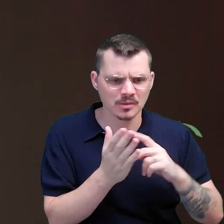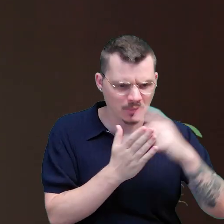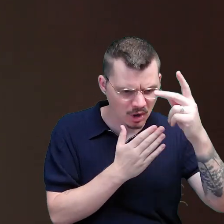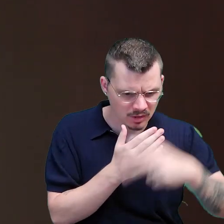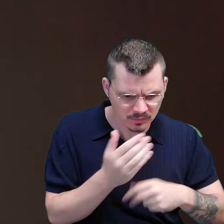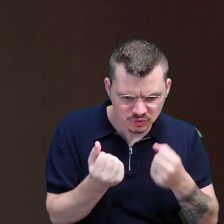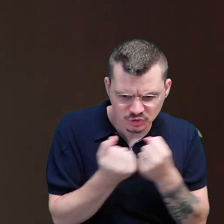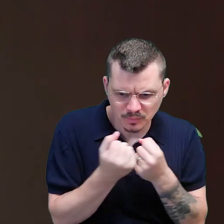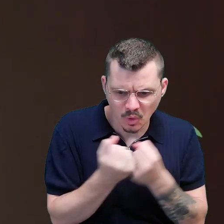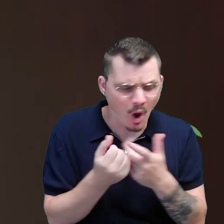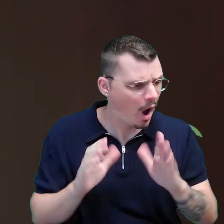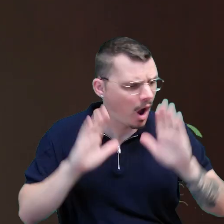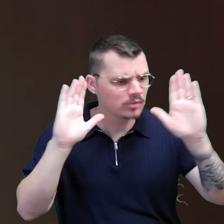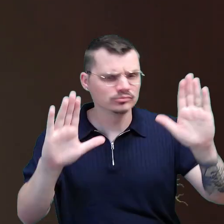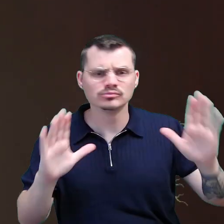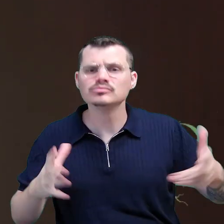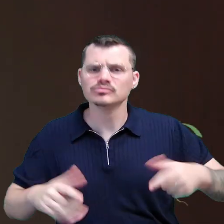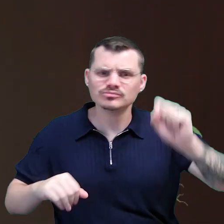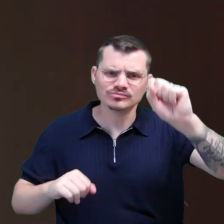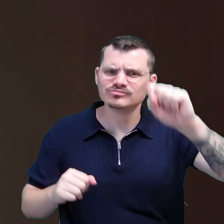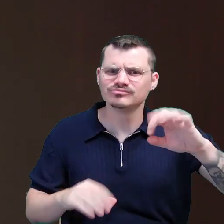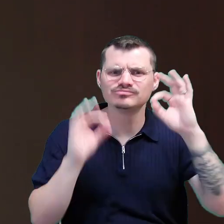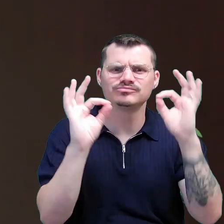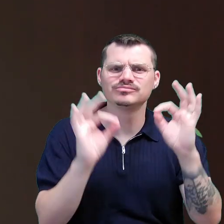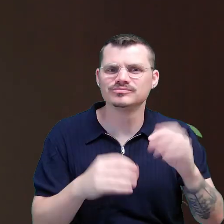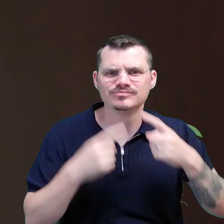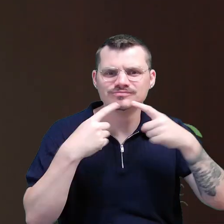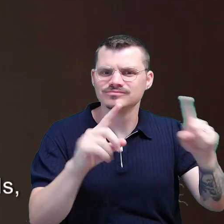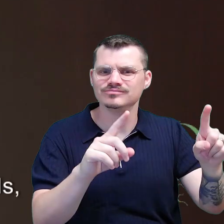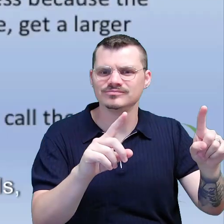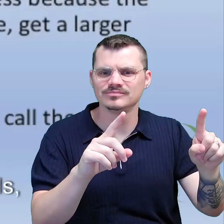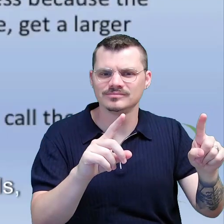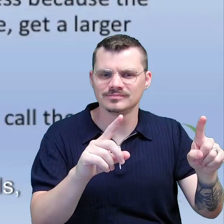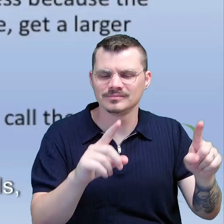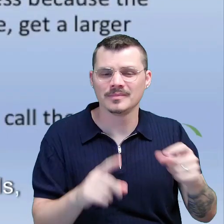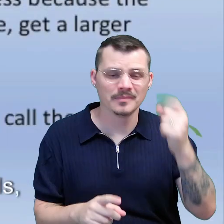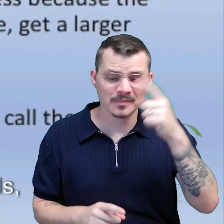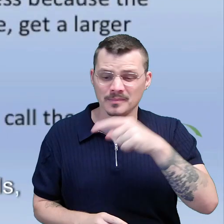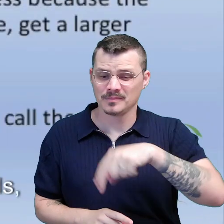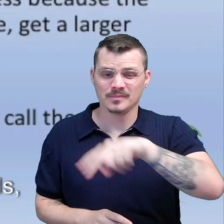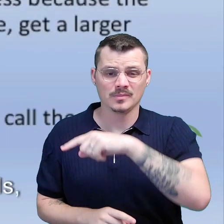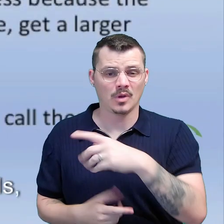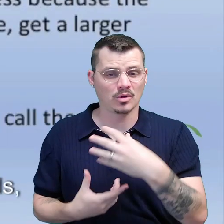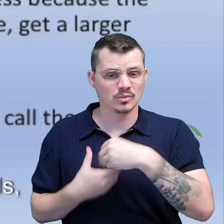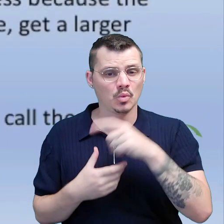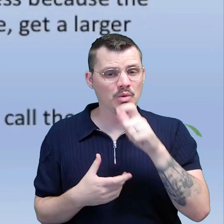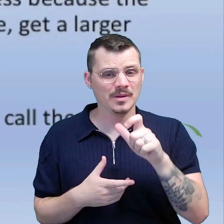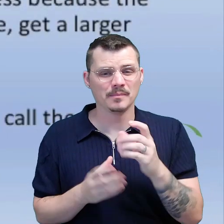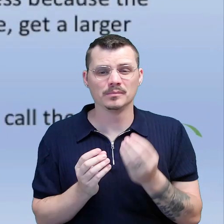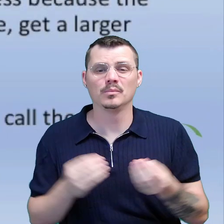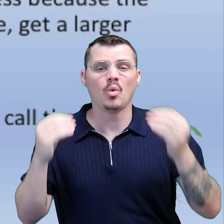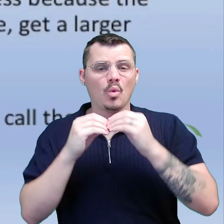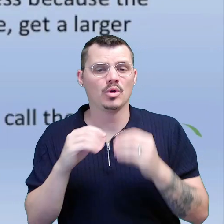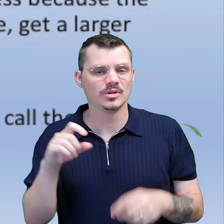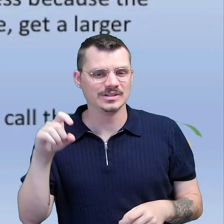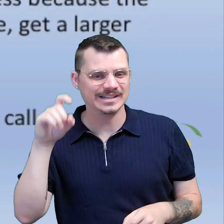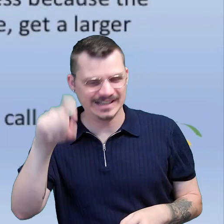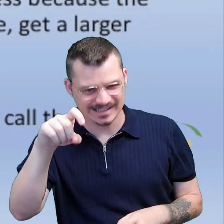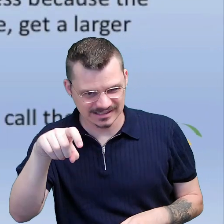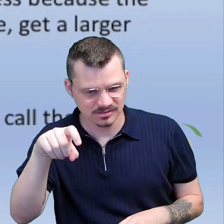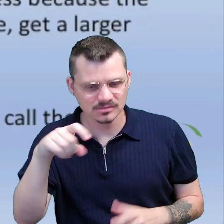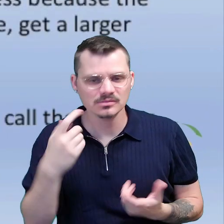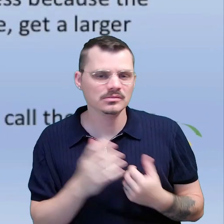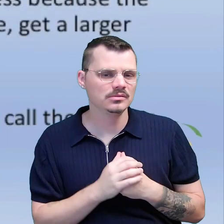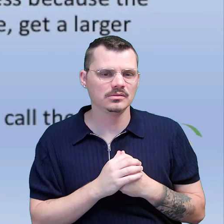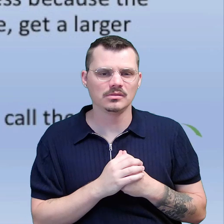programmatic support, but mostly environmental support. The people that have much greater needs, more